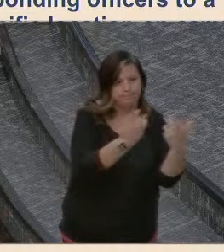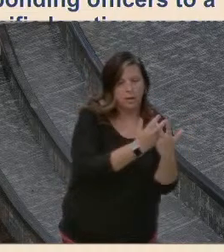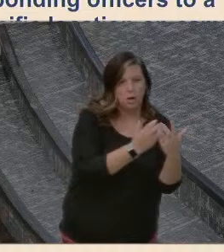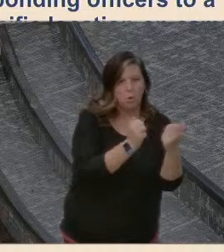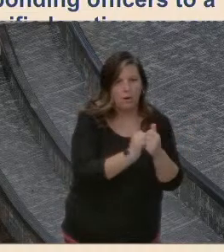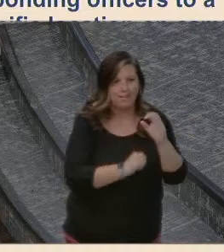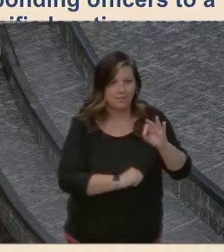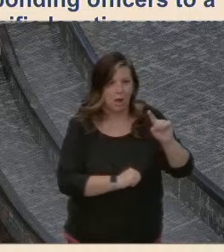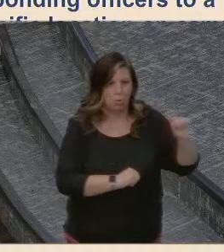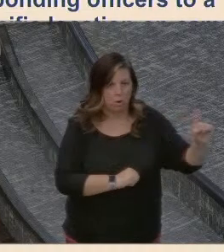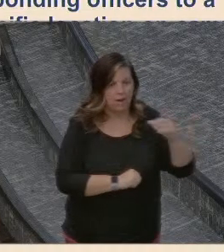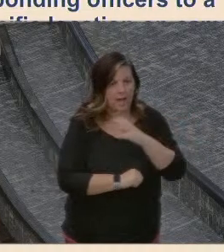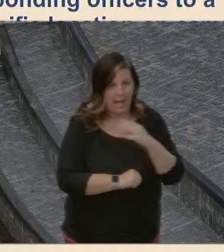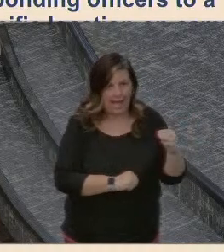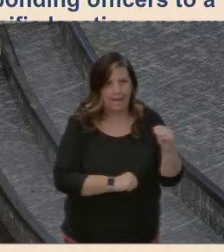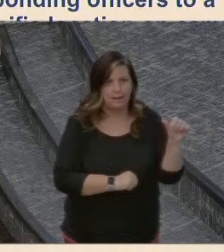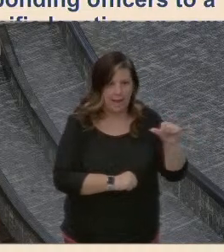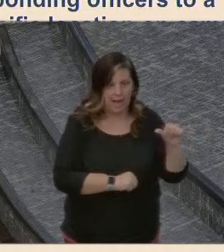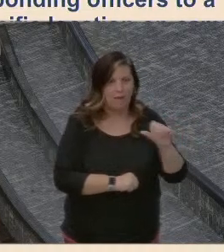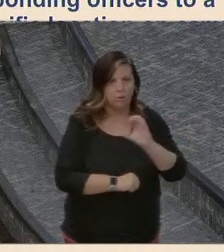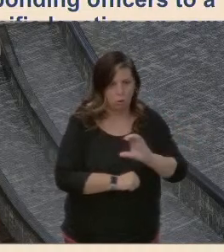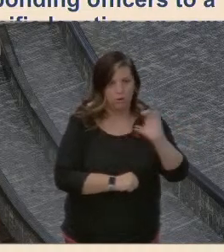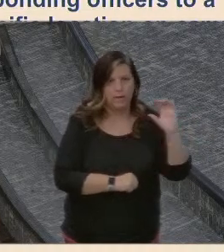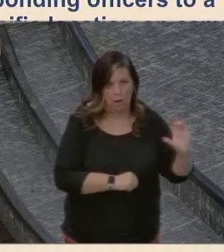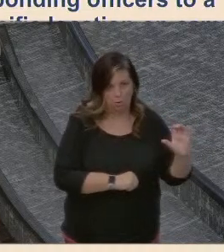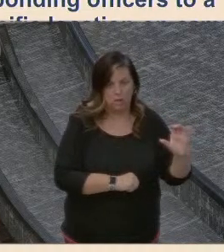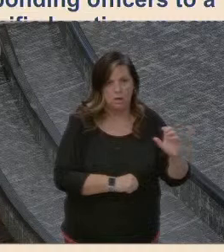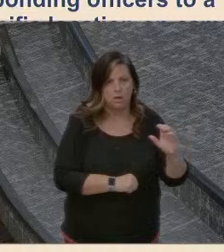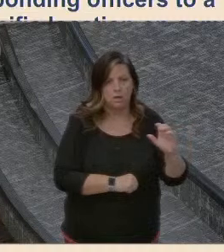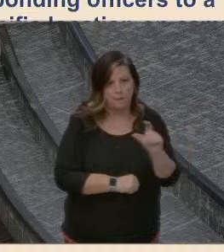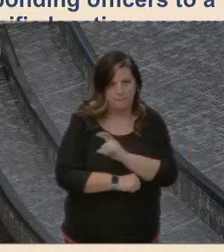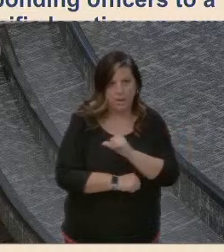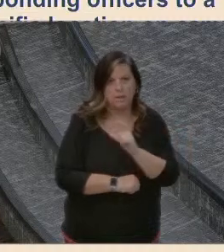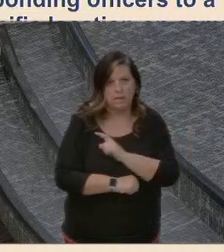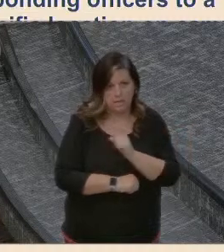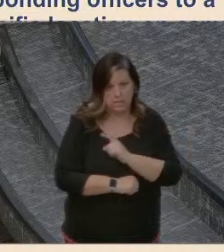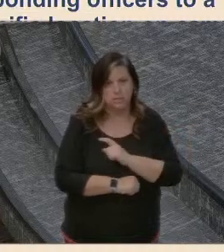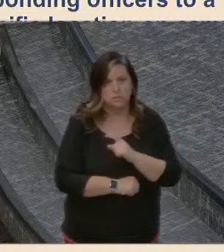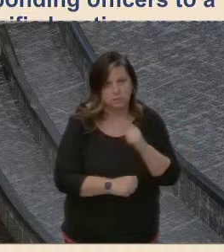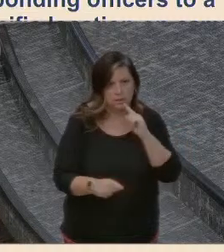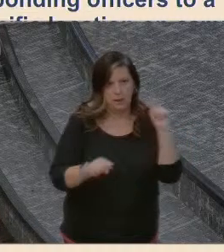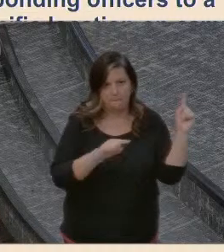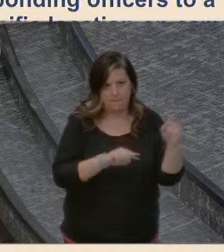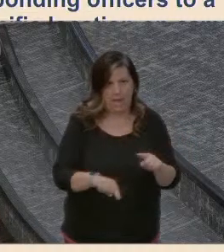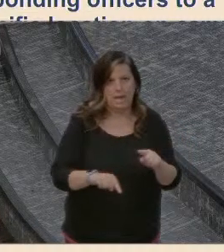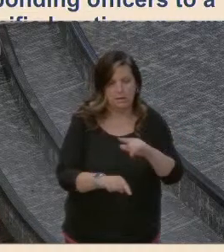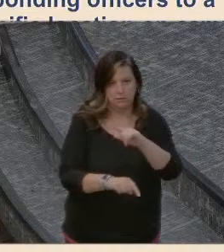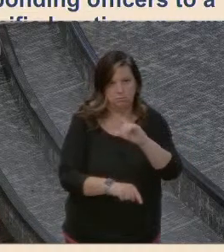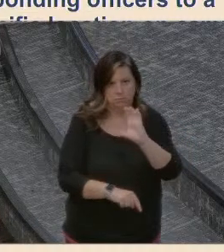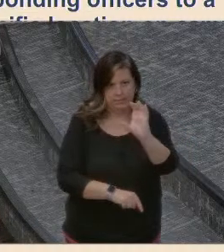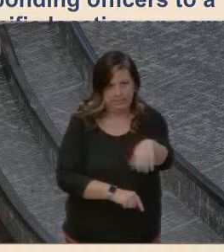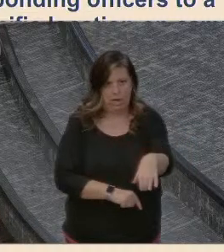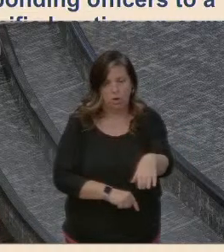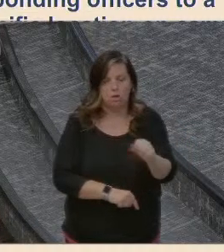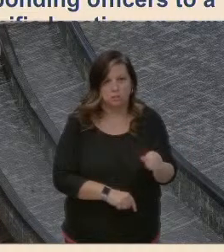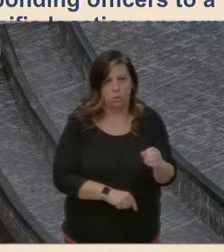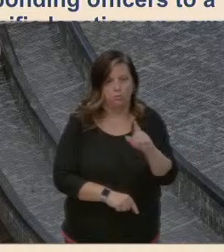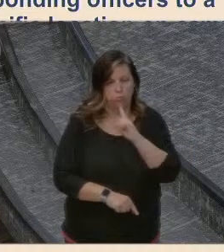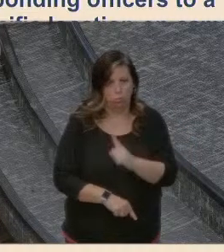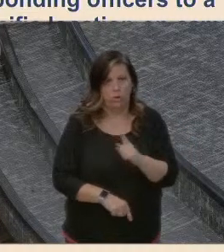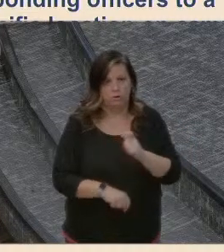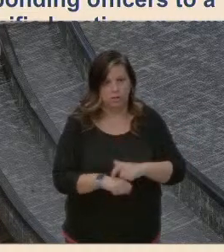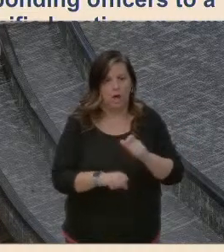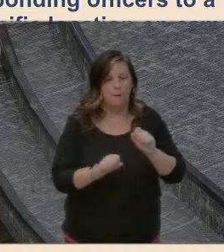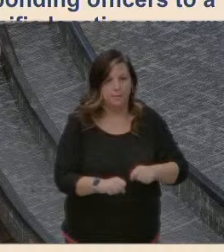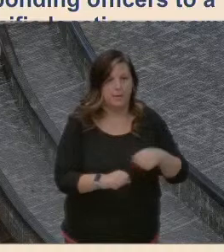the Athens-Clarke County Police Command Center, so that in real time they can actually guide officers through a building.